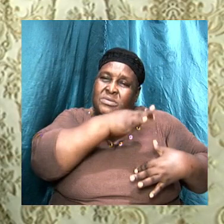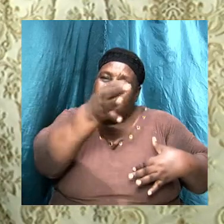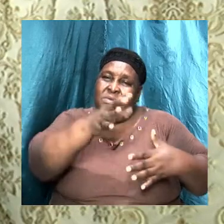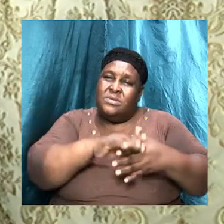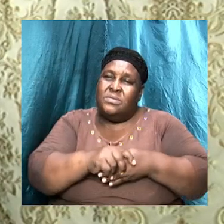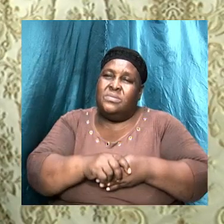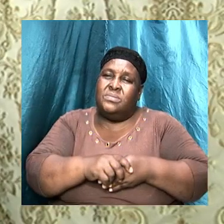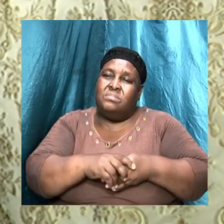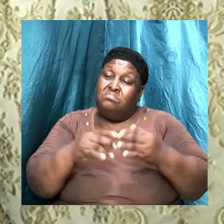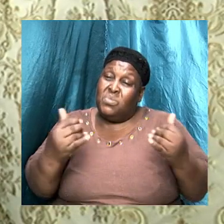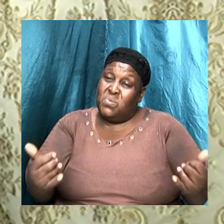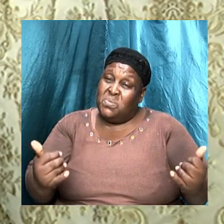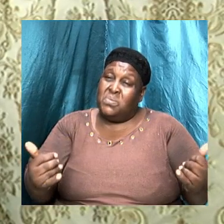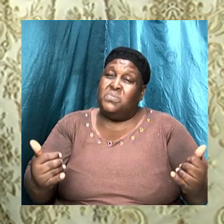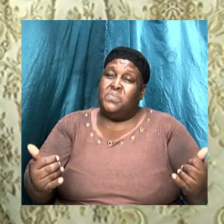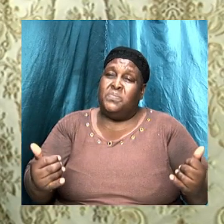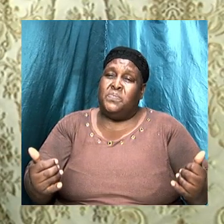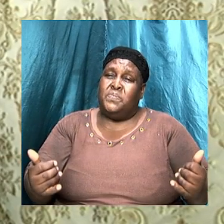now